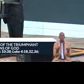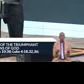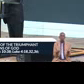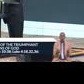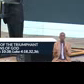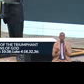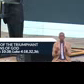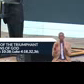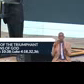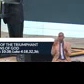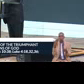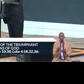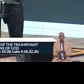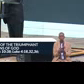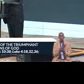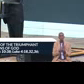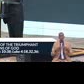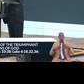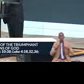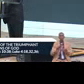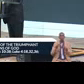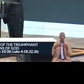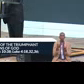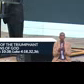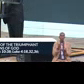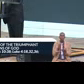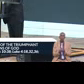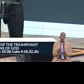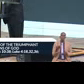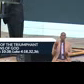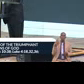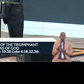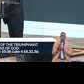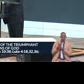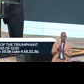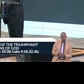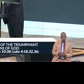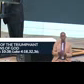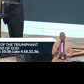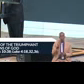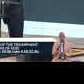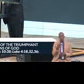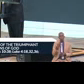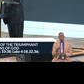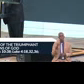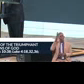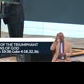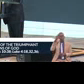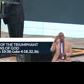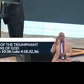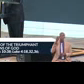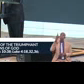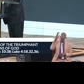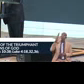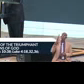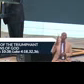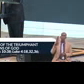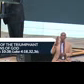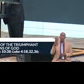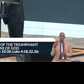who went about doing good and healing all that were oppressed of the devil, for